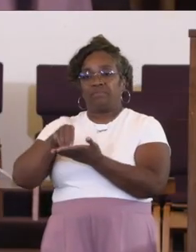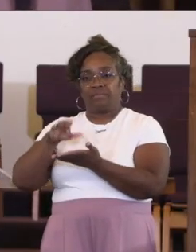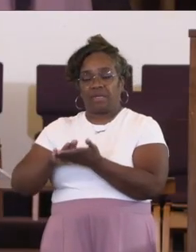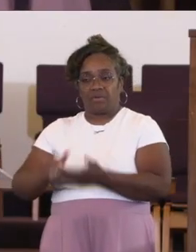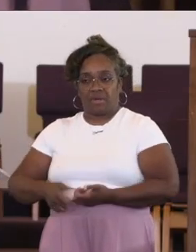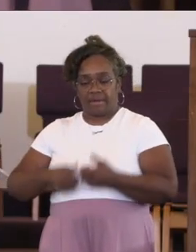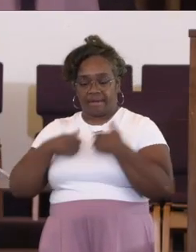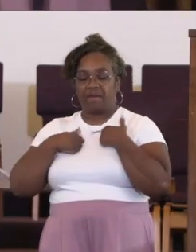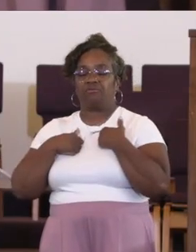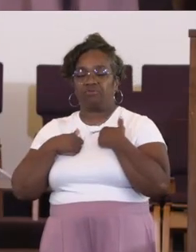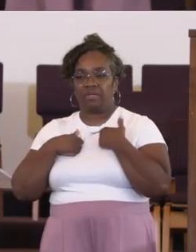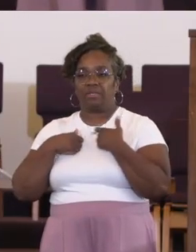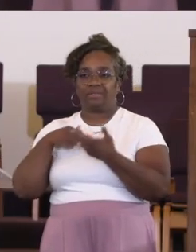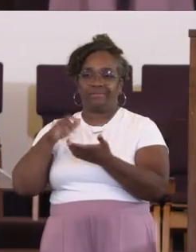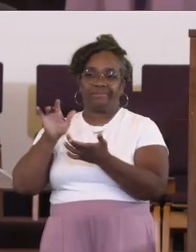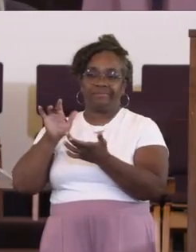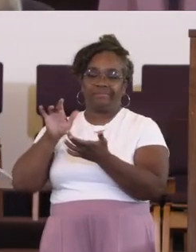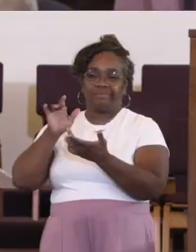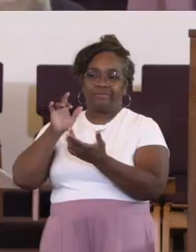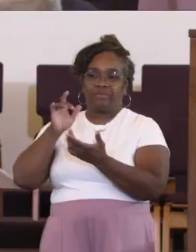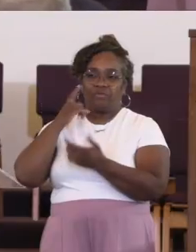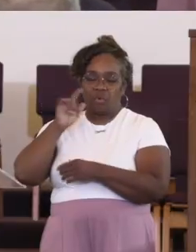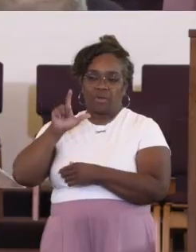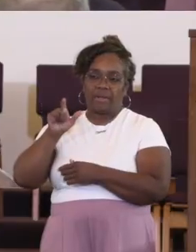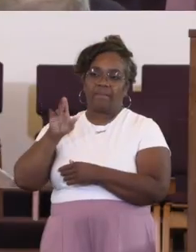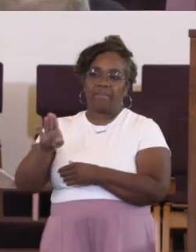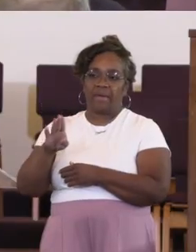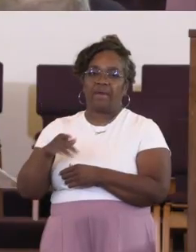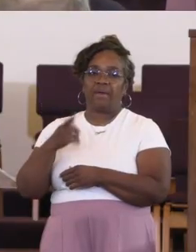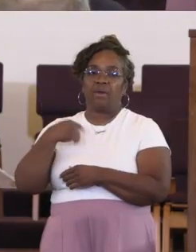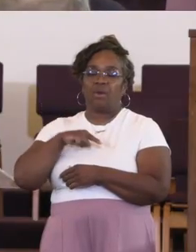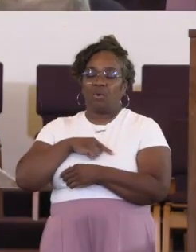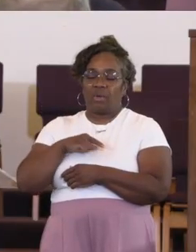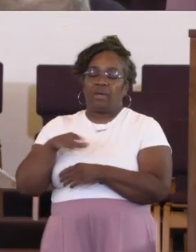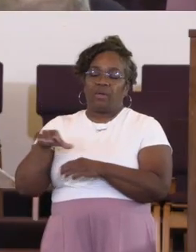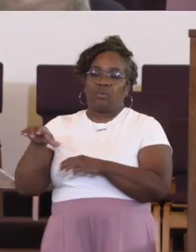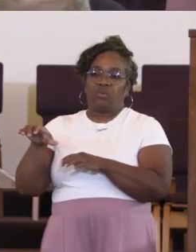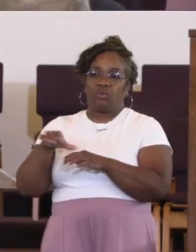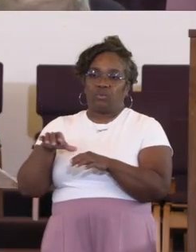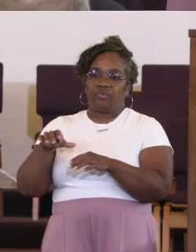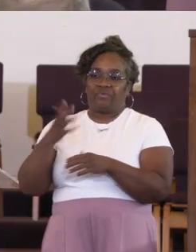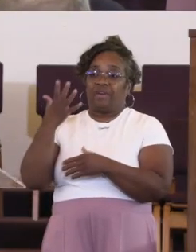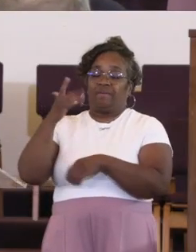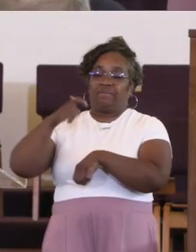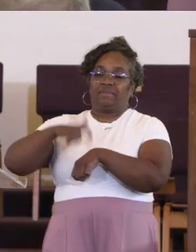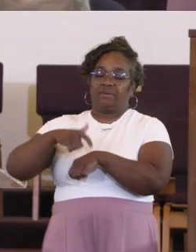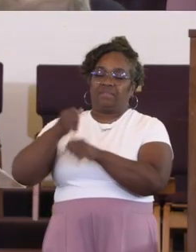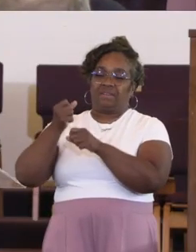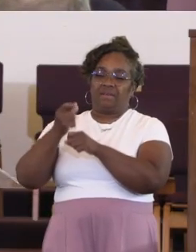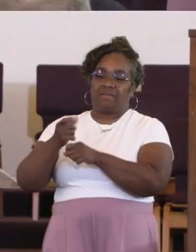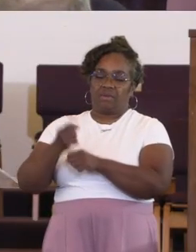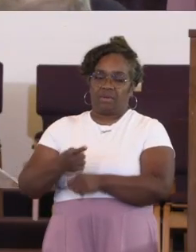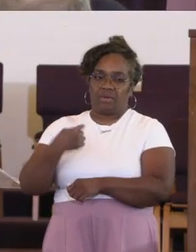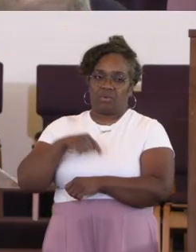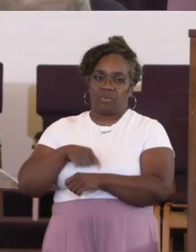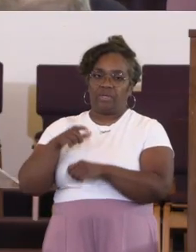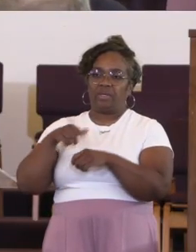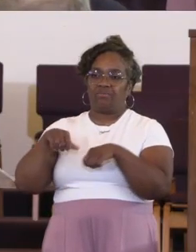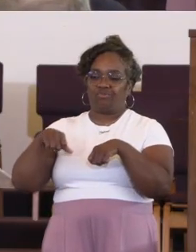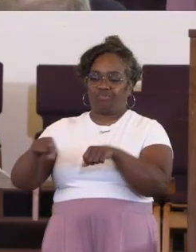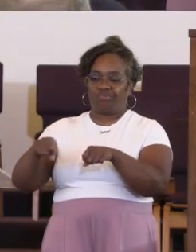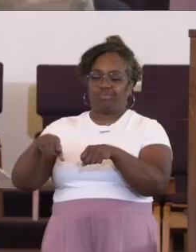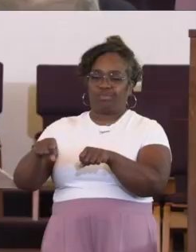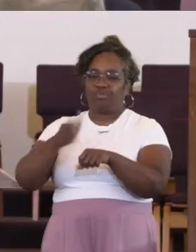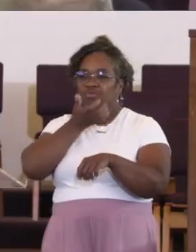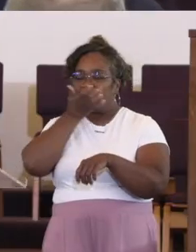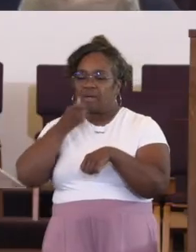cut every vacant lot 5 times a year, but we don't do the backyard citywide, but let's see if we can't get the land bank out there and get that